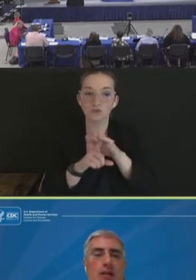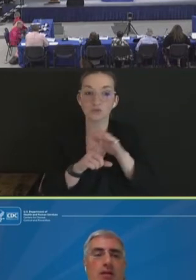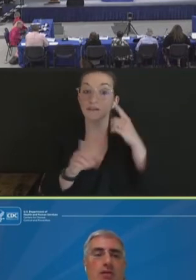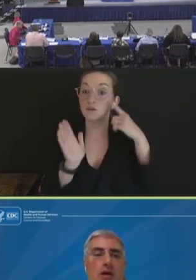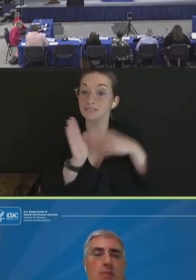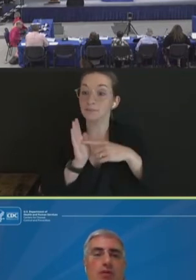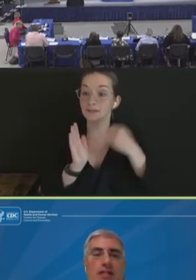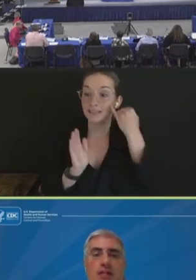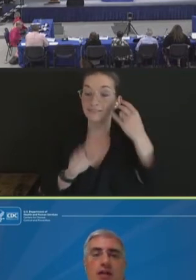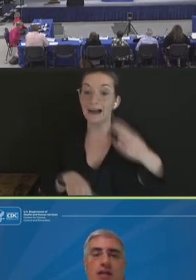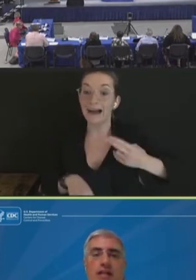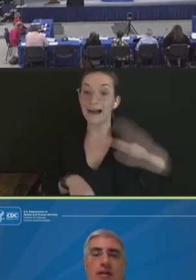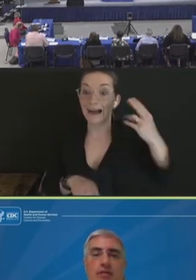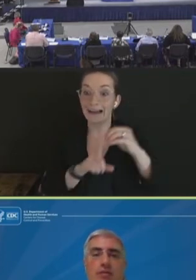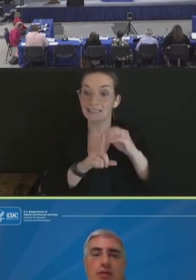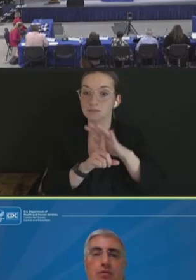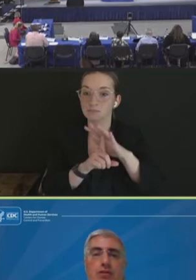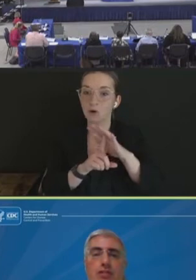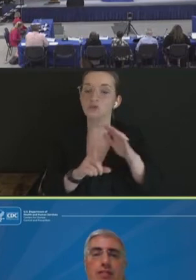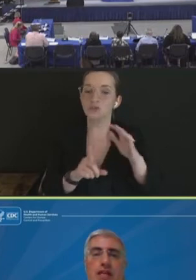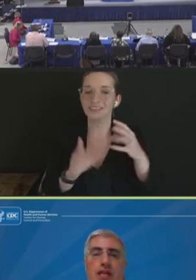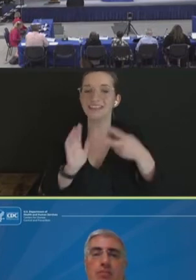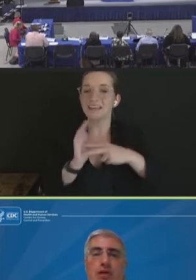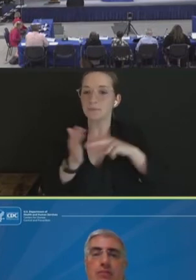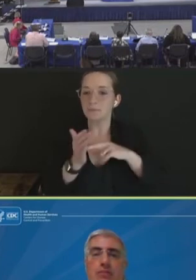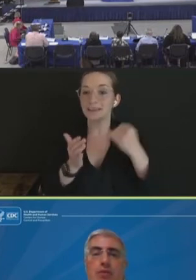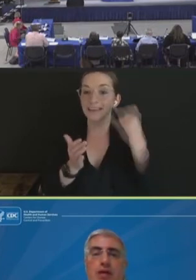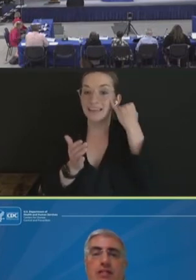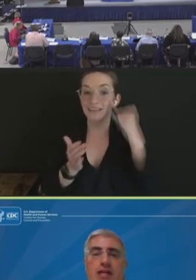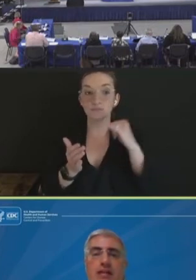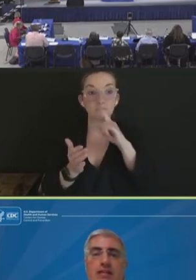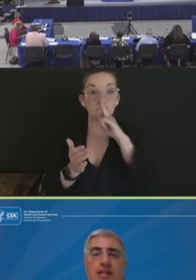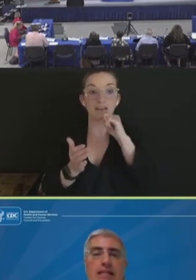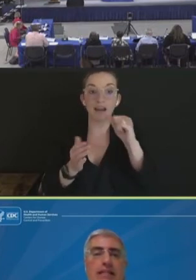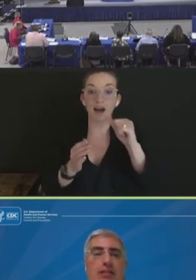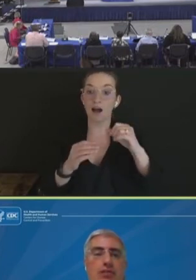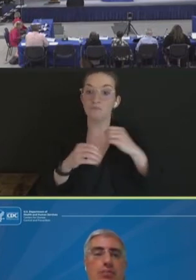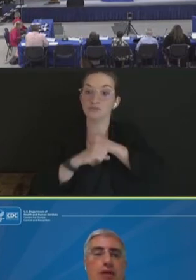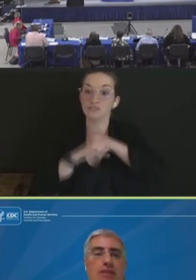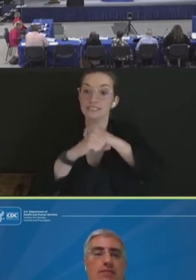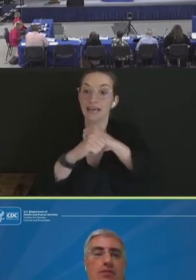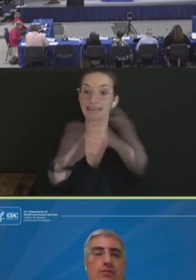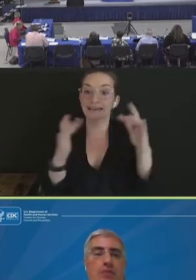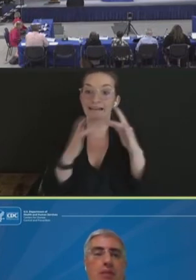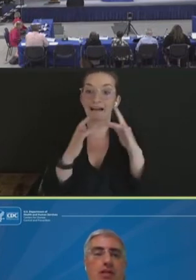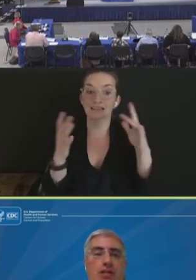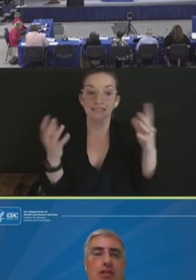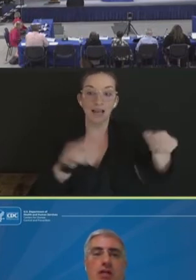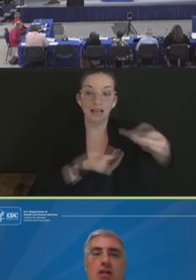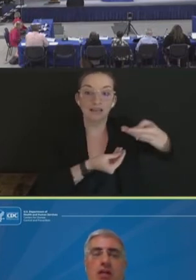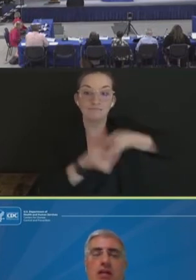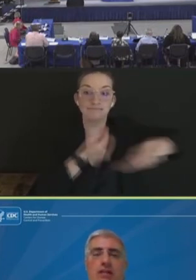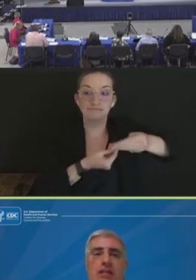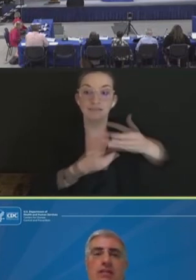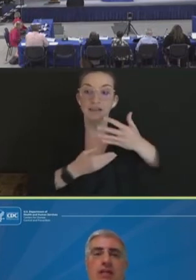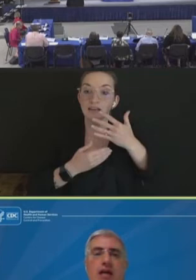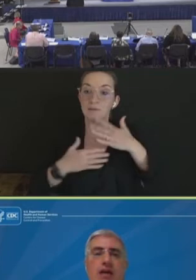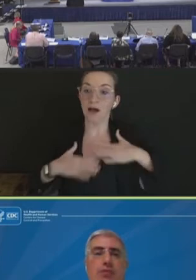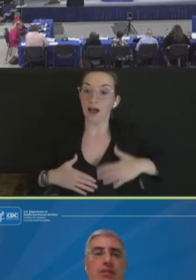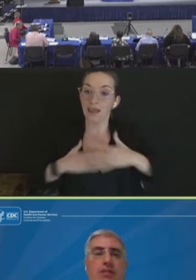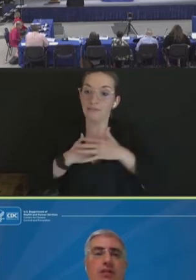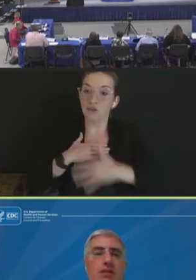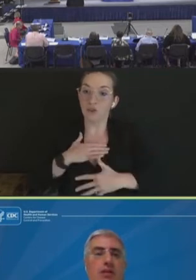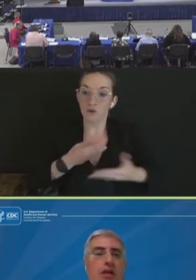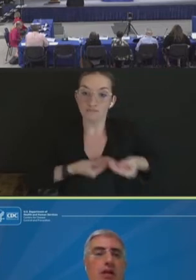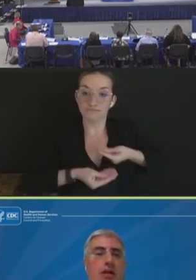might include unprotected contact between a person's skin or mucous membranes and the skin, lesions, or body fluids from a patient. In these